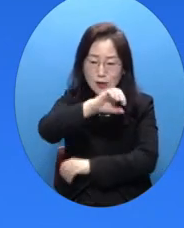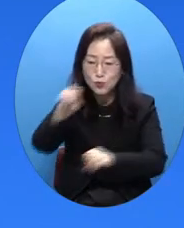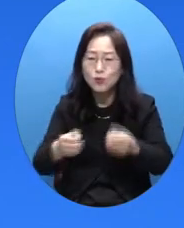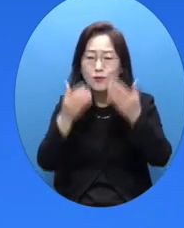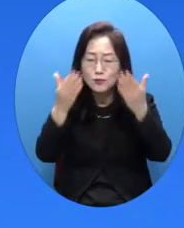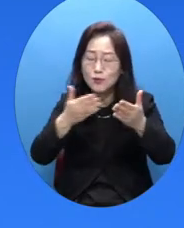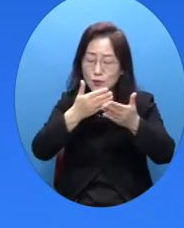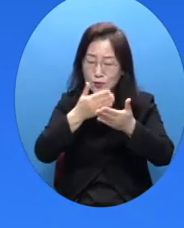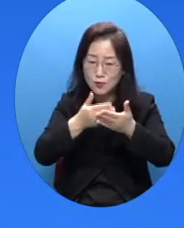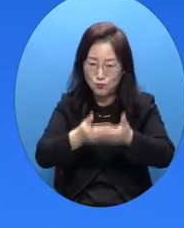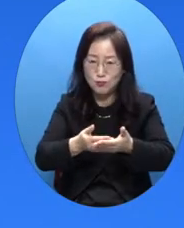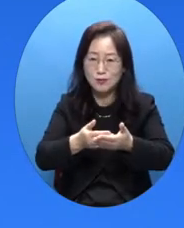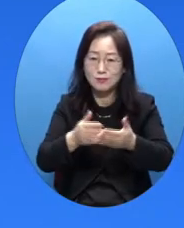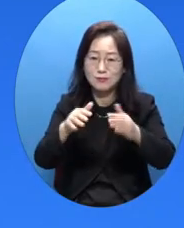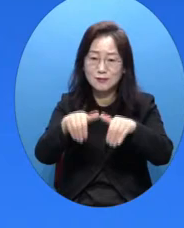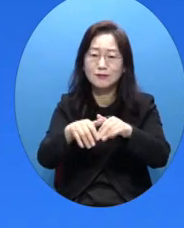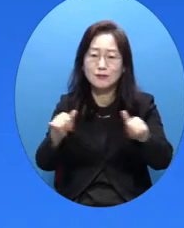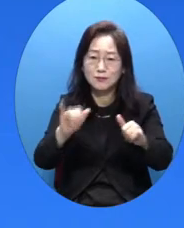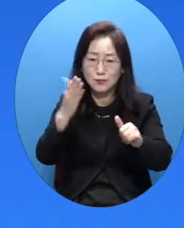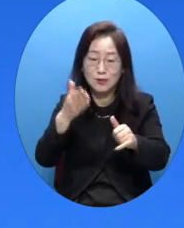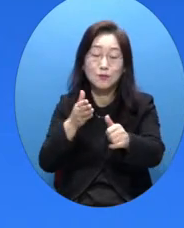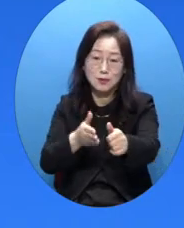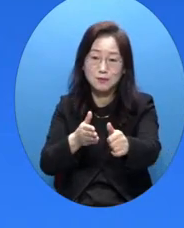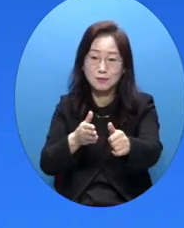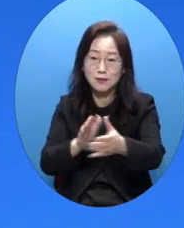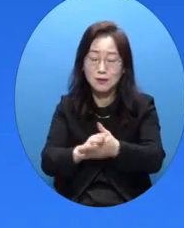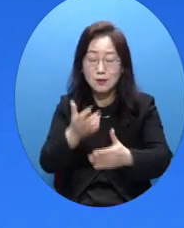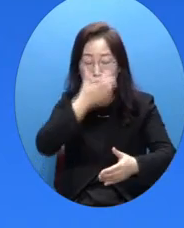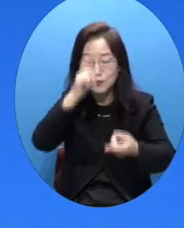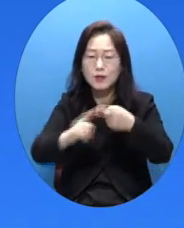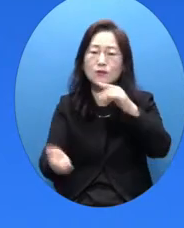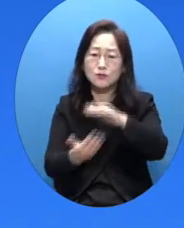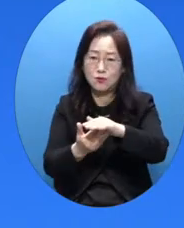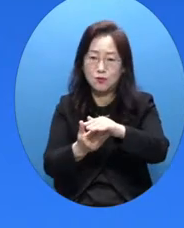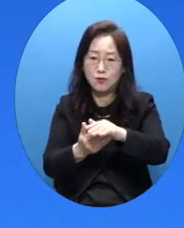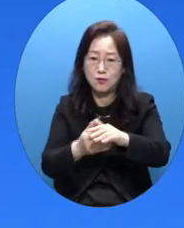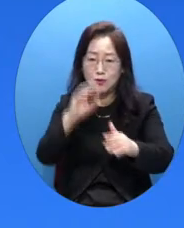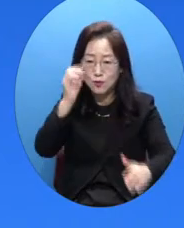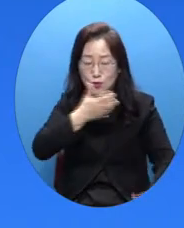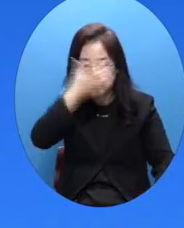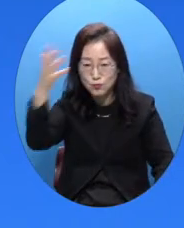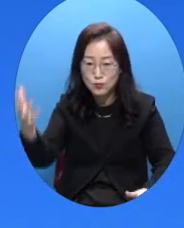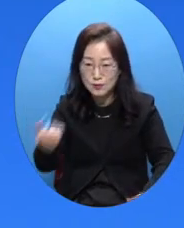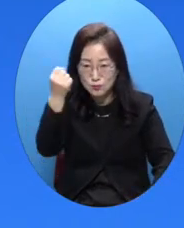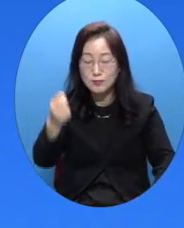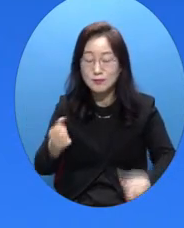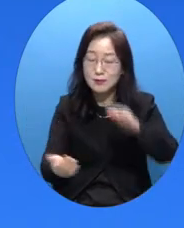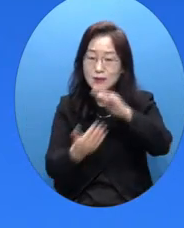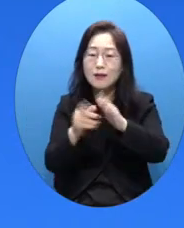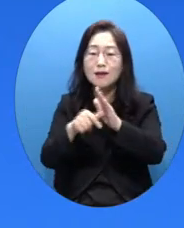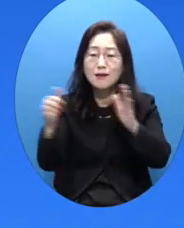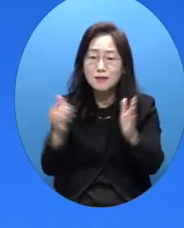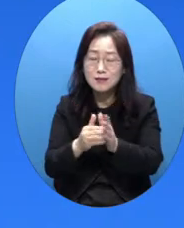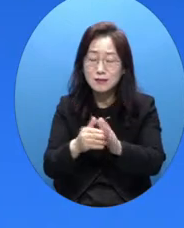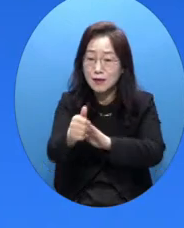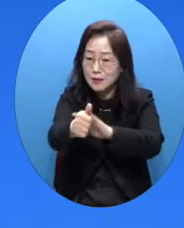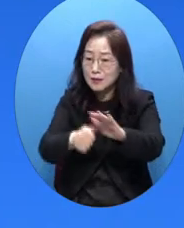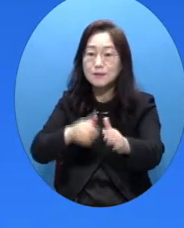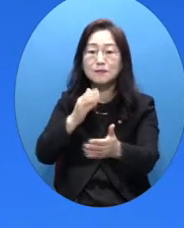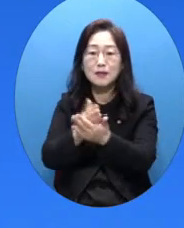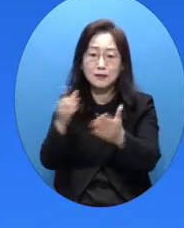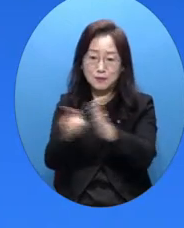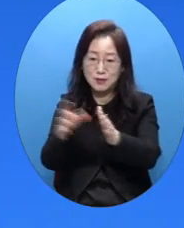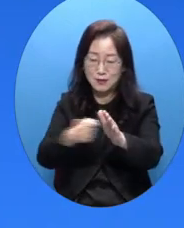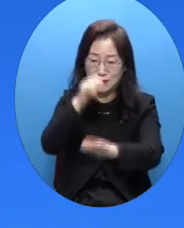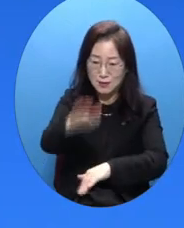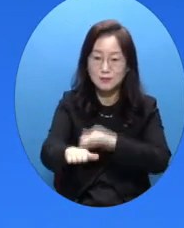of holy dreams and accomplish them and give glory to God's dreams we surely come to pass until your dreams come to